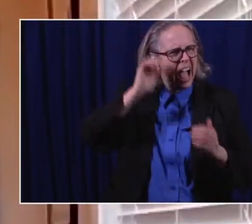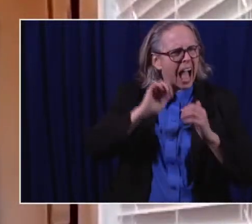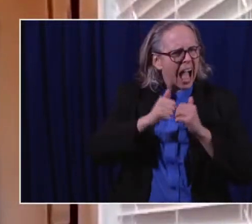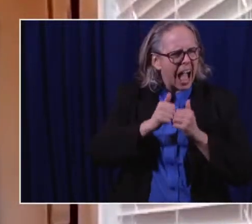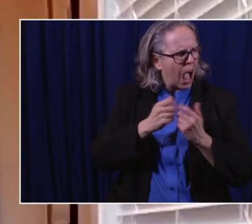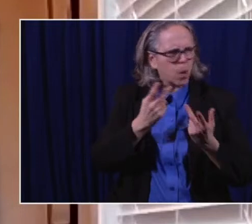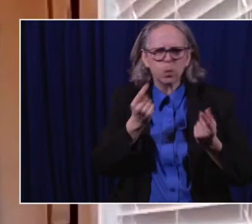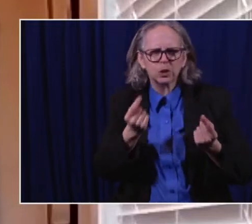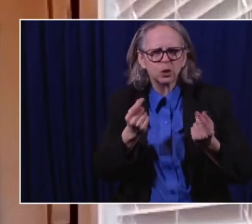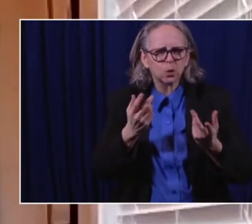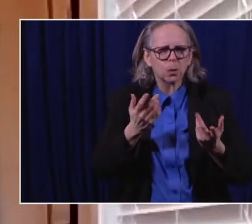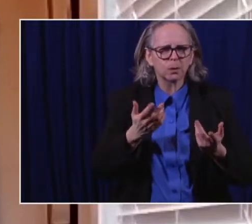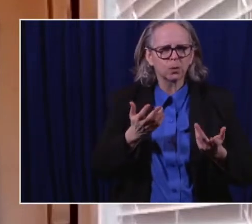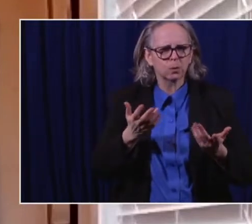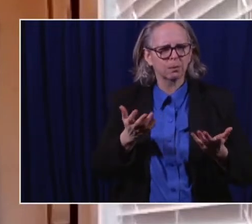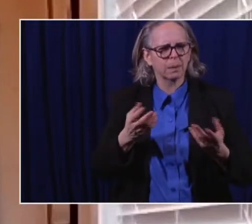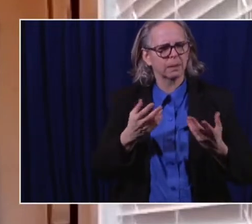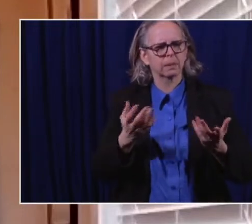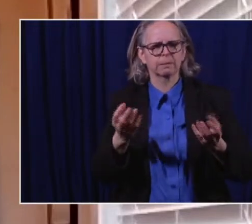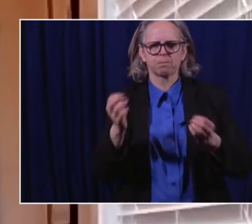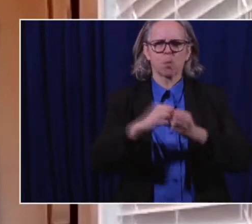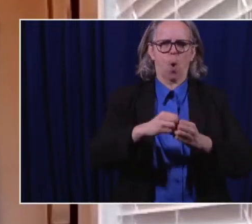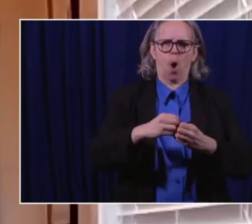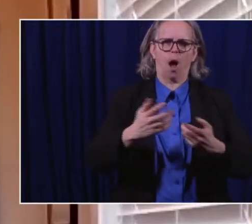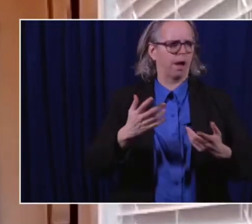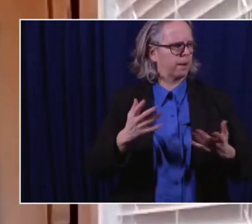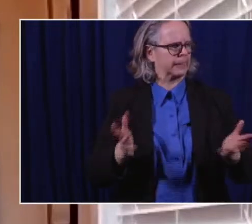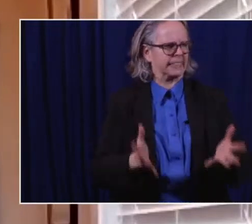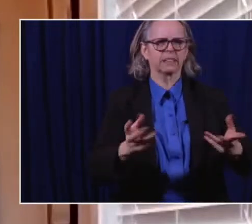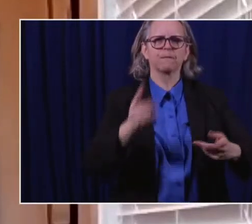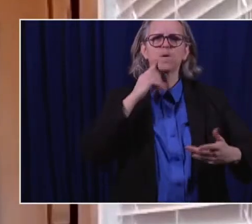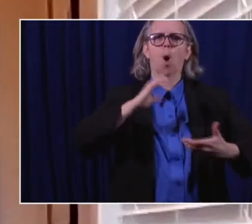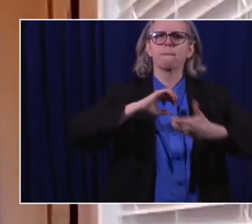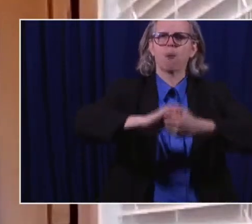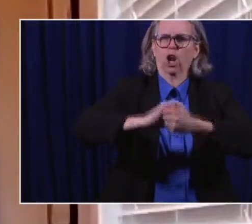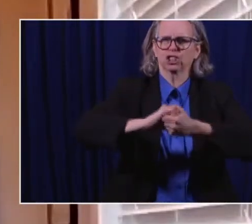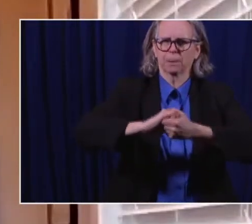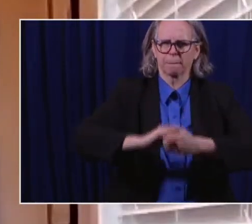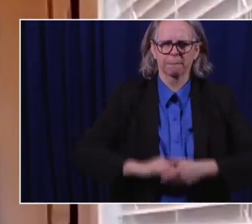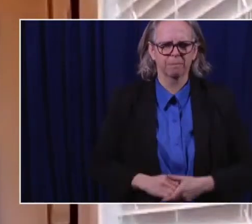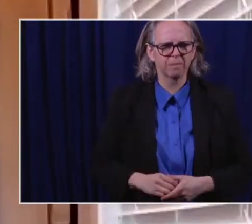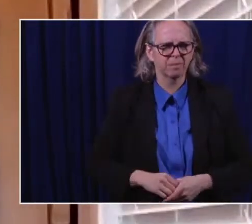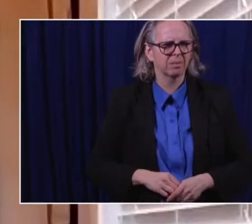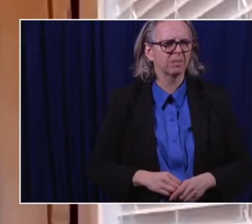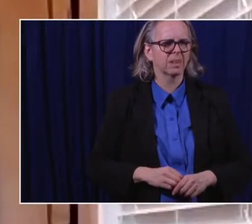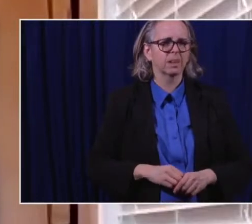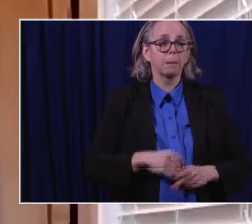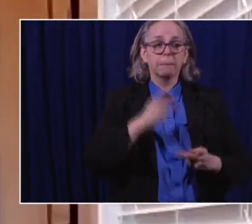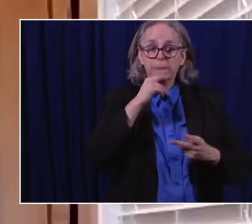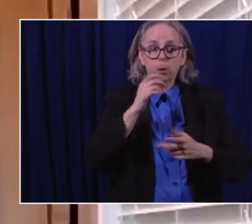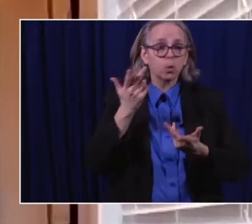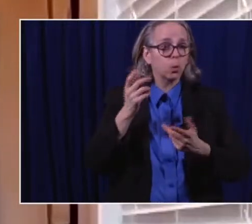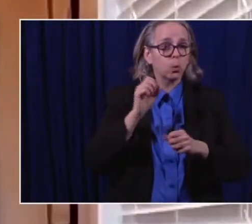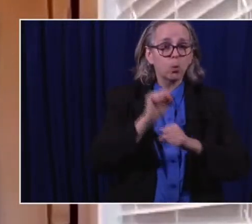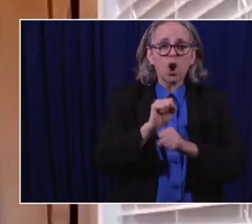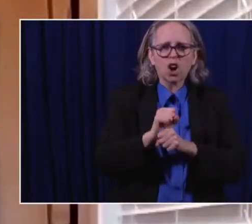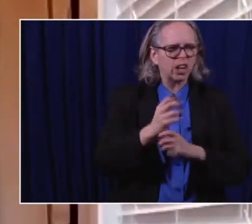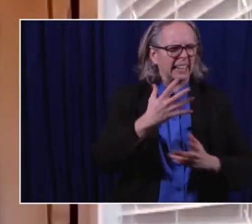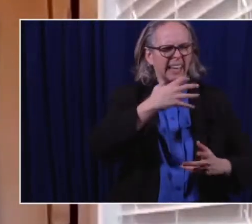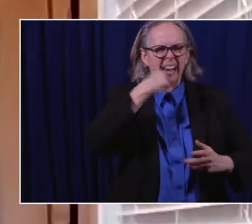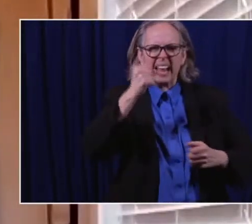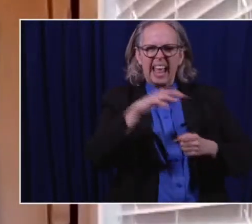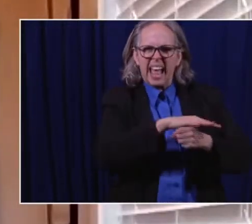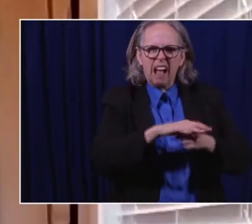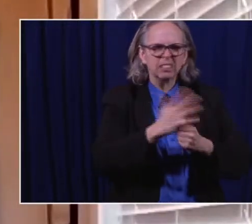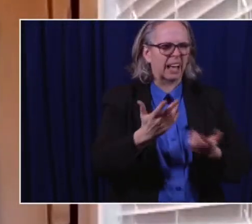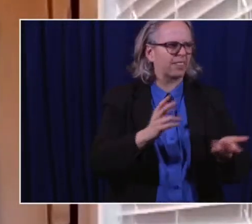with people who practice in the specialty of geriatrics and nursing home care. But we have to remember that we